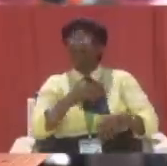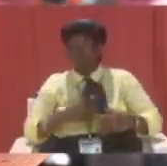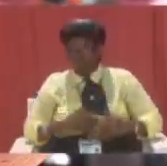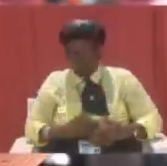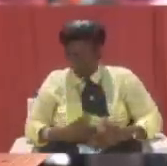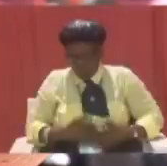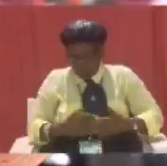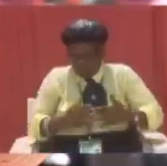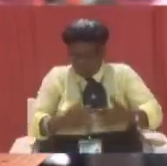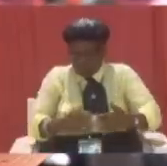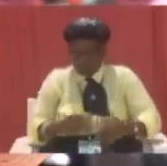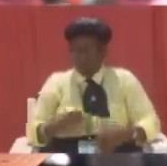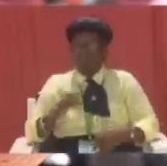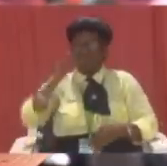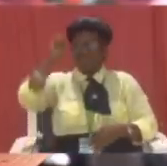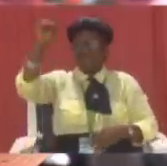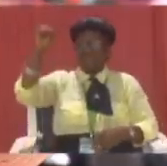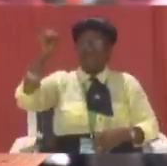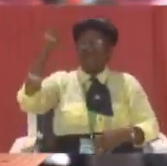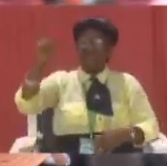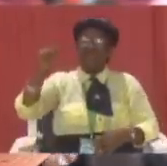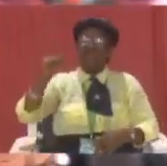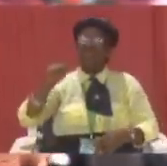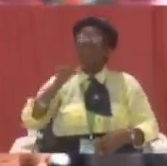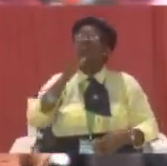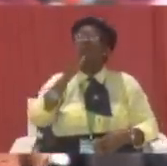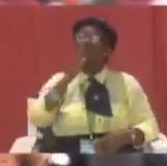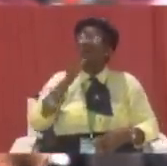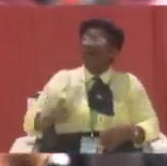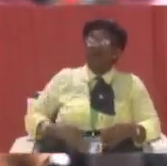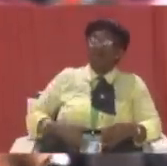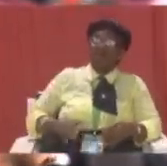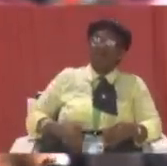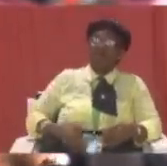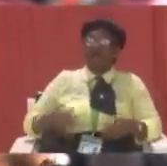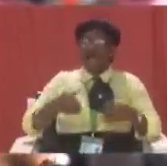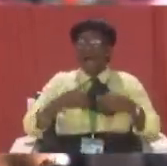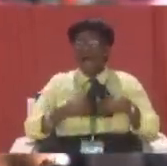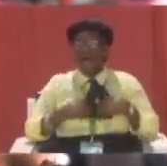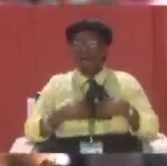the mother's womb had already died.